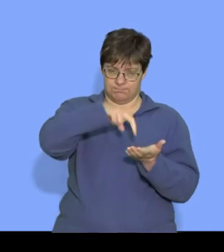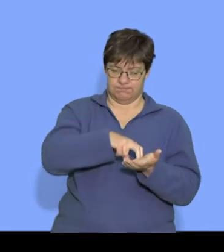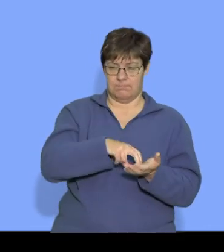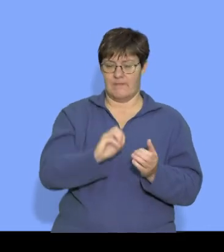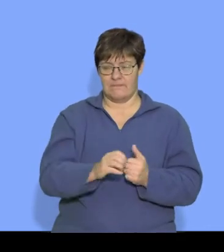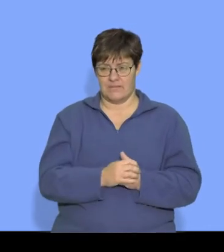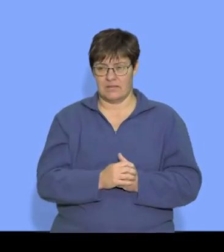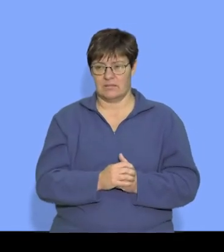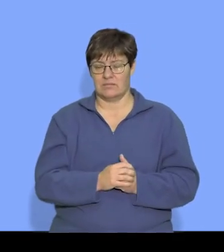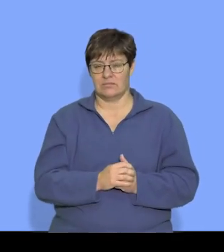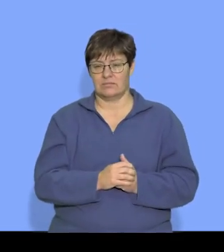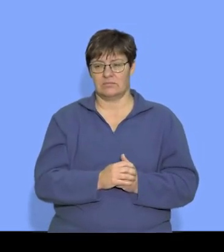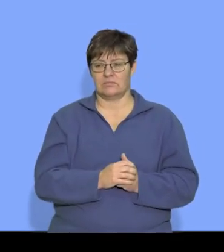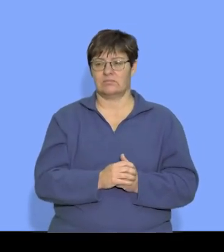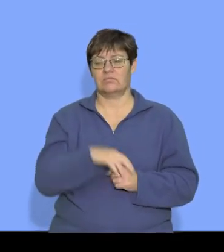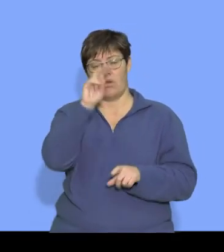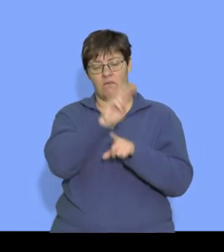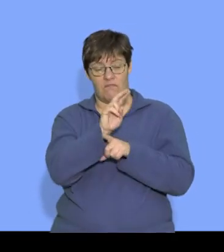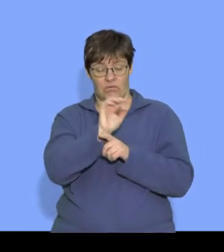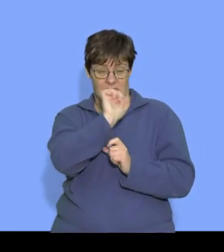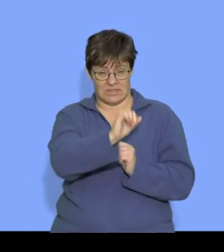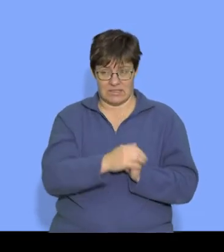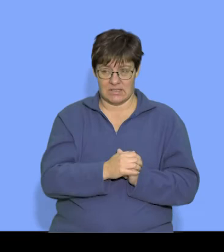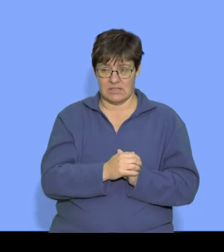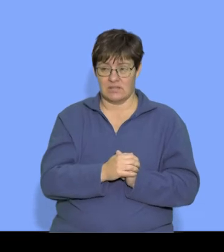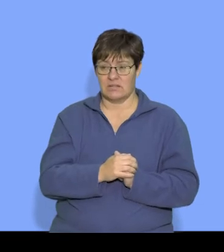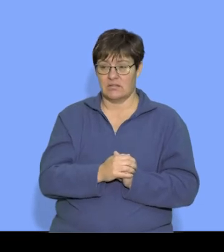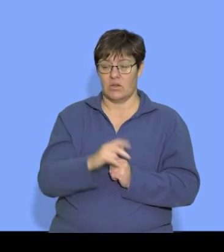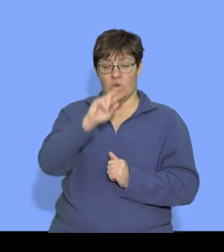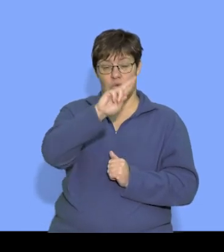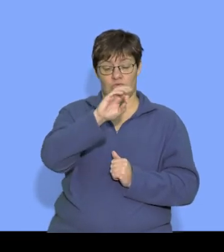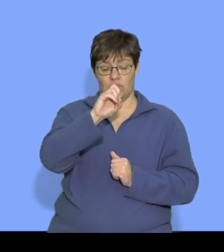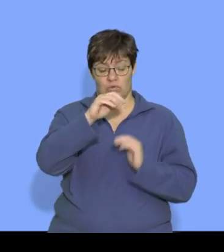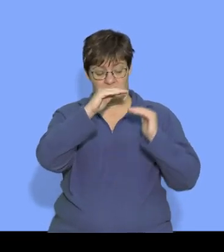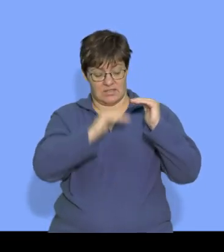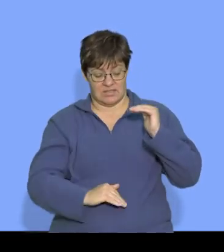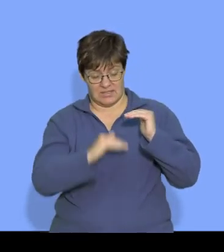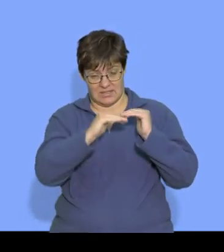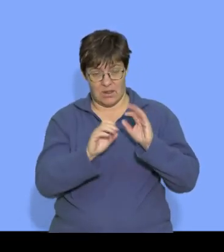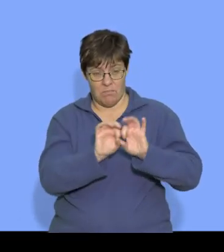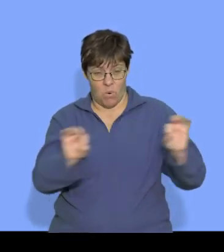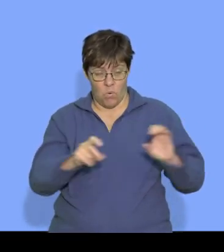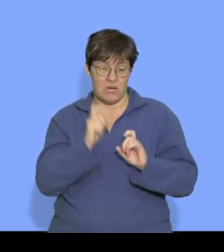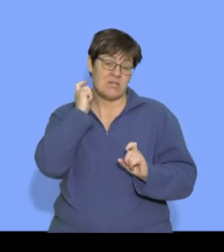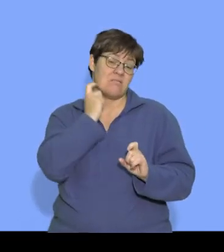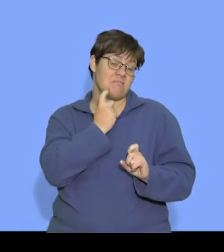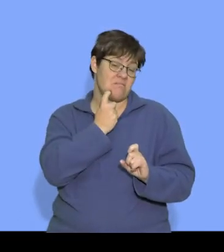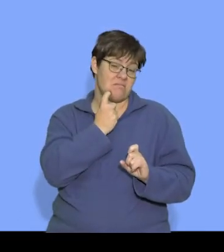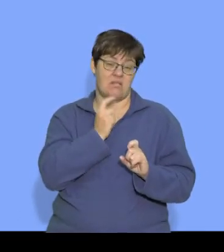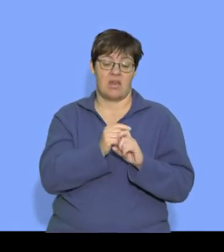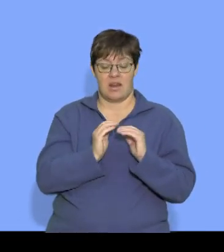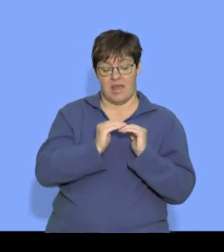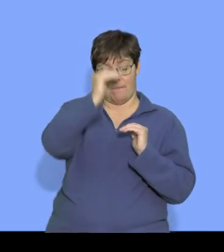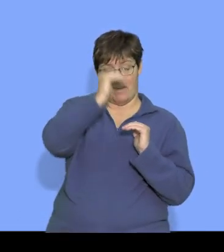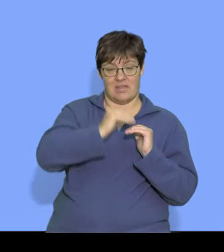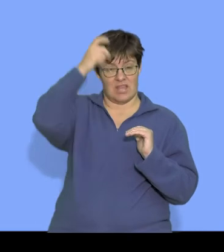jaw. So here's an overview. We can see that you've got the root, which is situated in the bony jaw, and